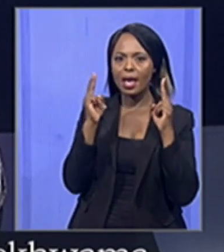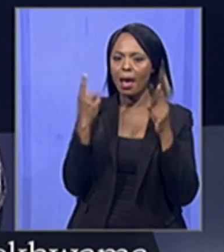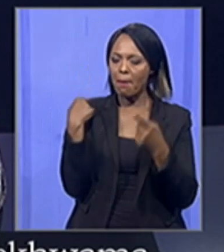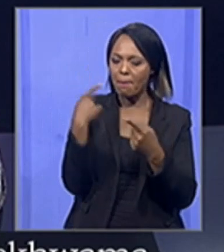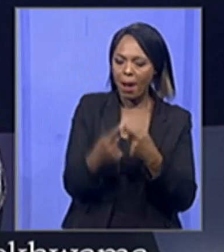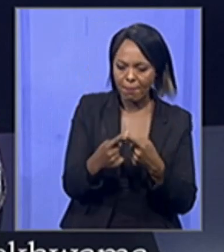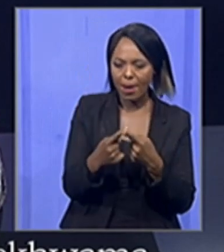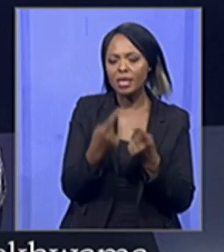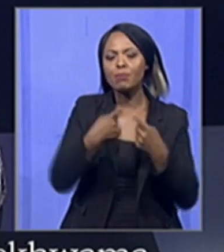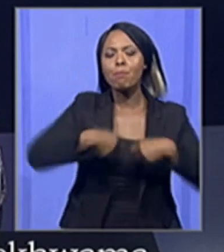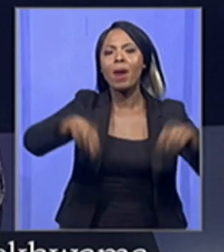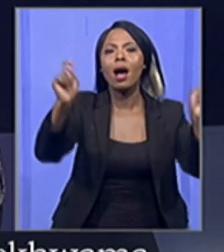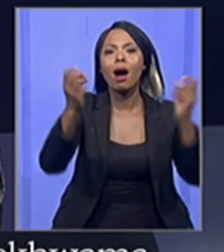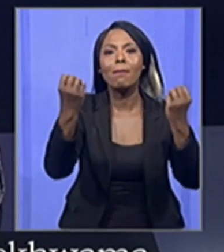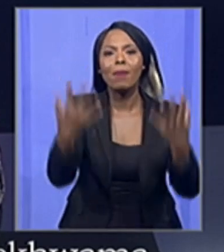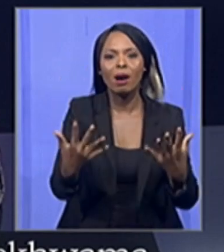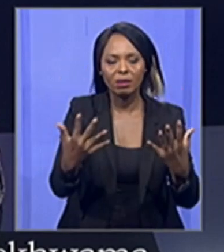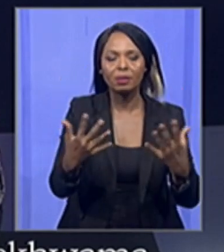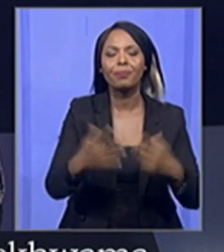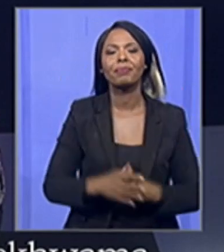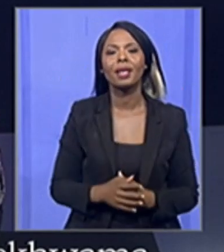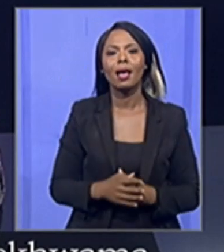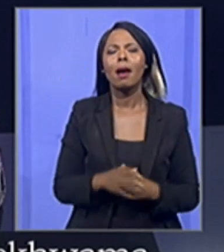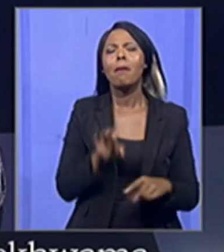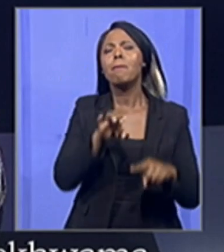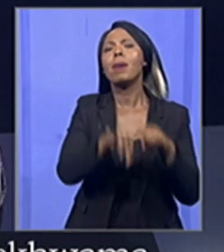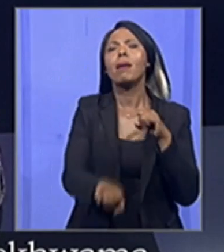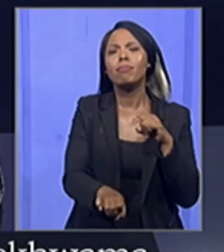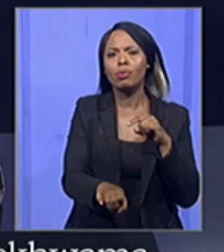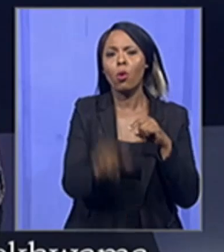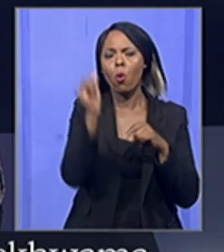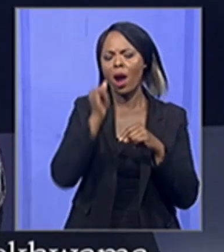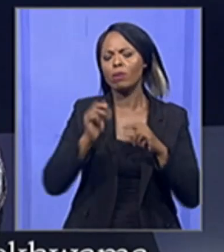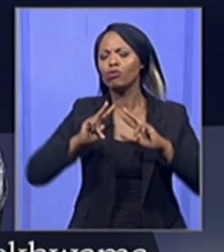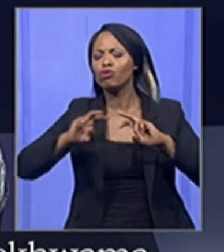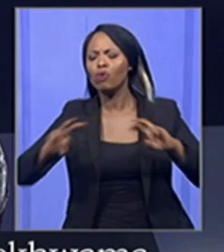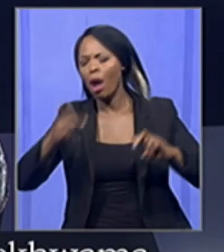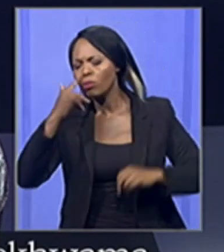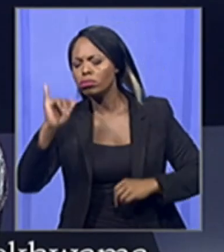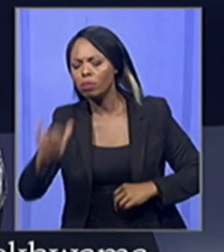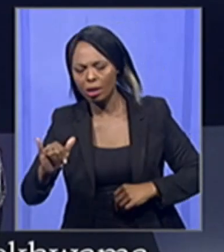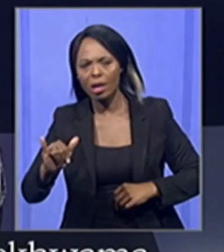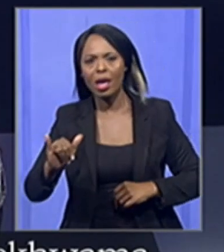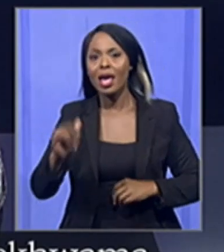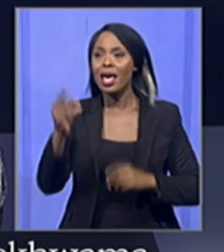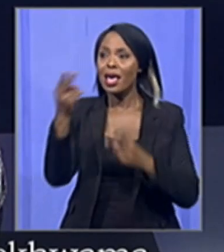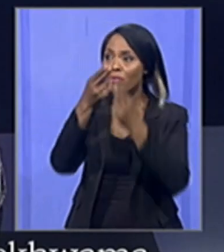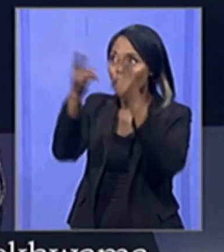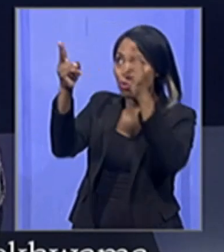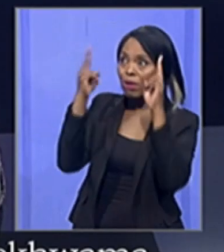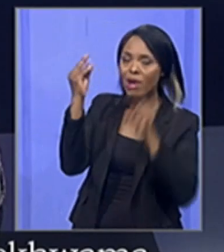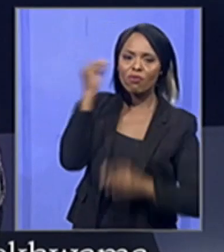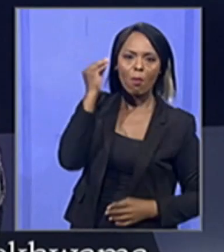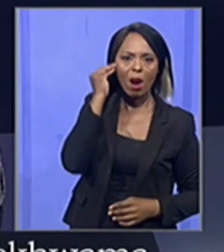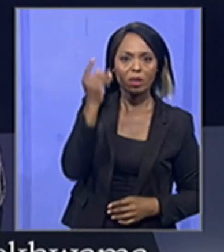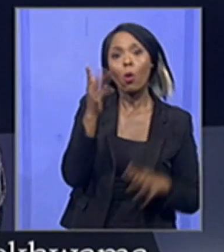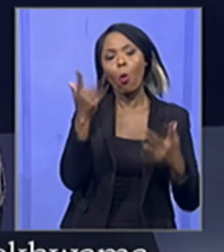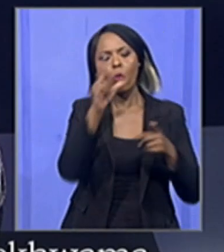kae mo mašheleng se re se khumaneng ke gore information e nngwe e tlhagileng ko di-university le di-TVET